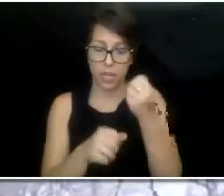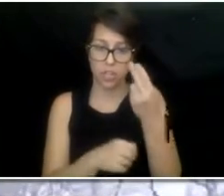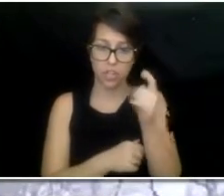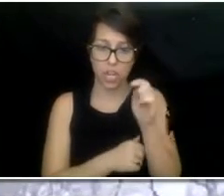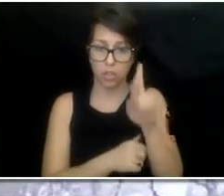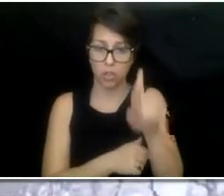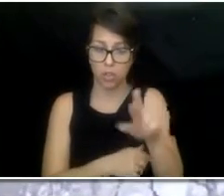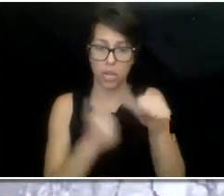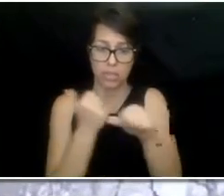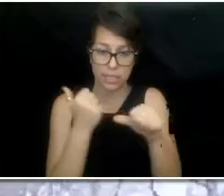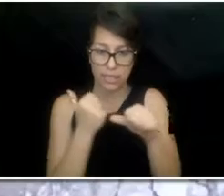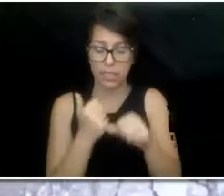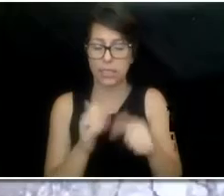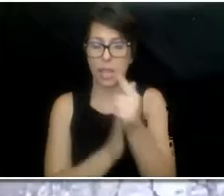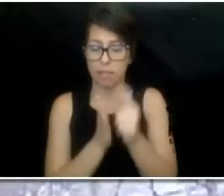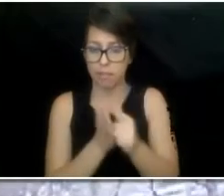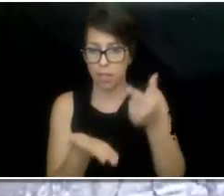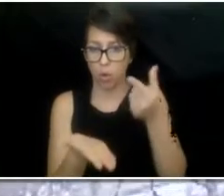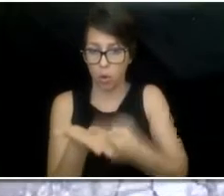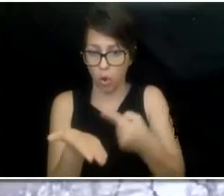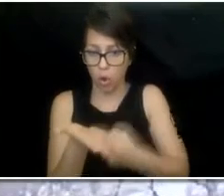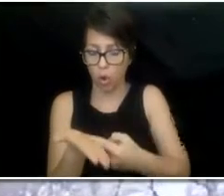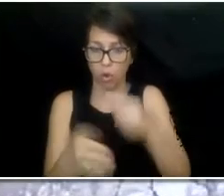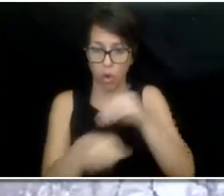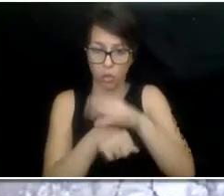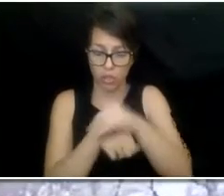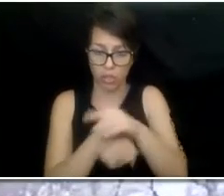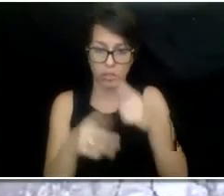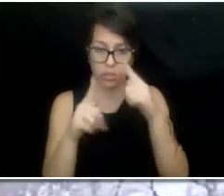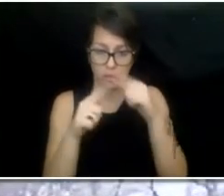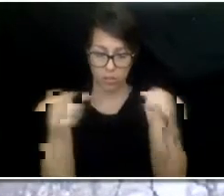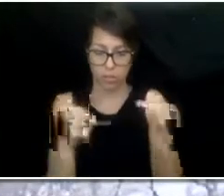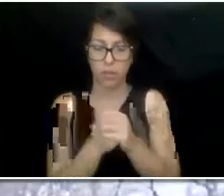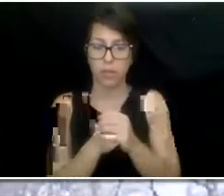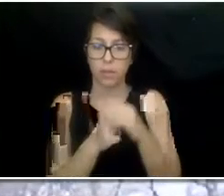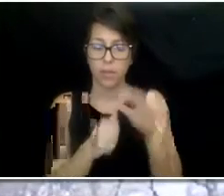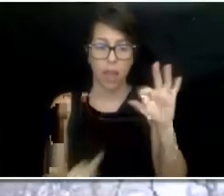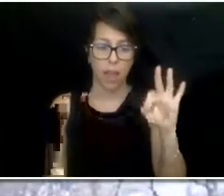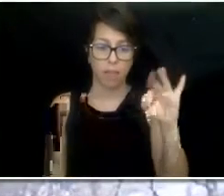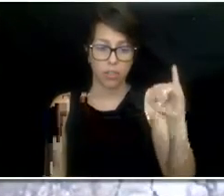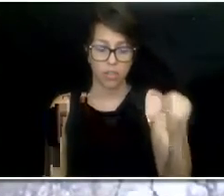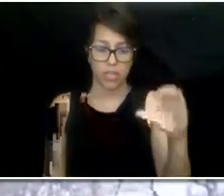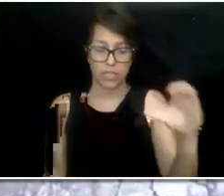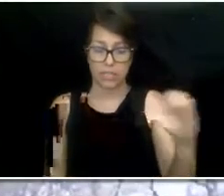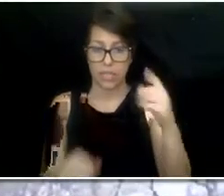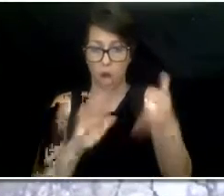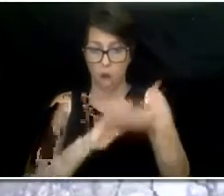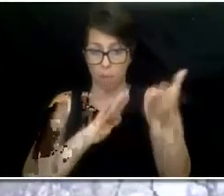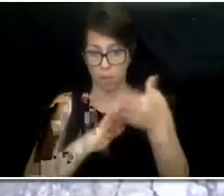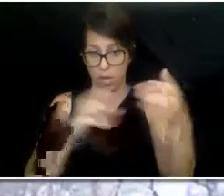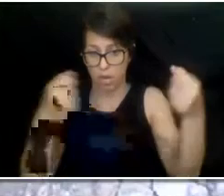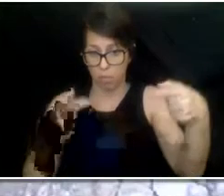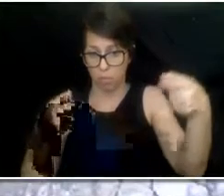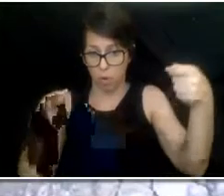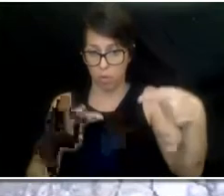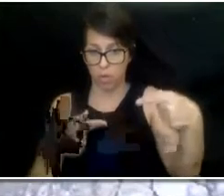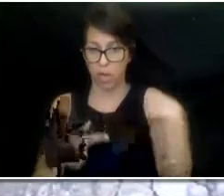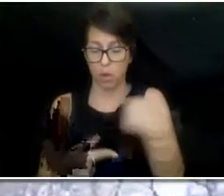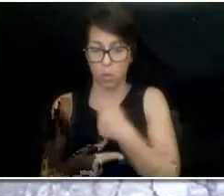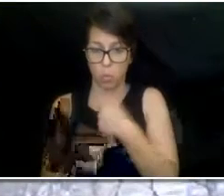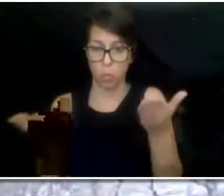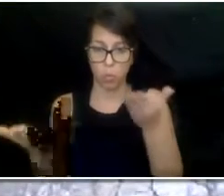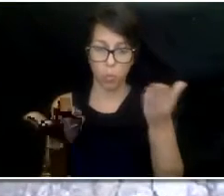day we are encouraged to see that new clients are able to identify resources and reach out safely